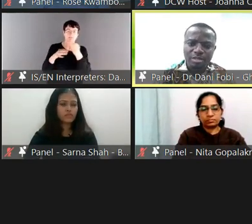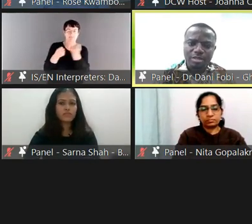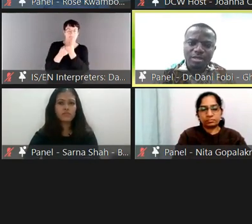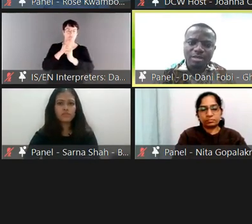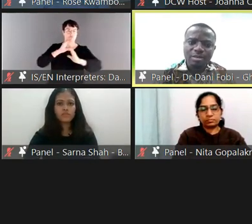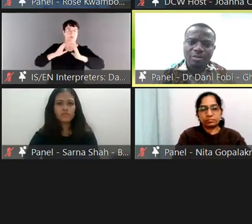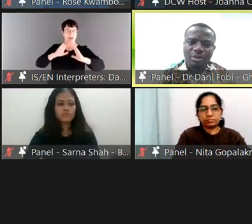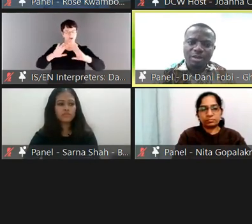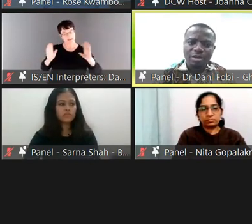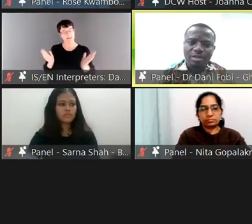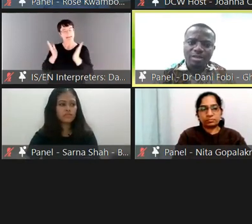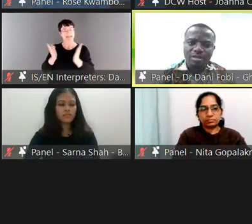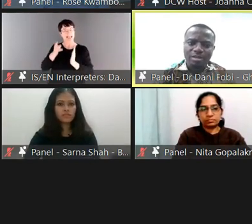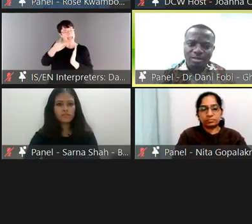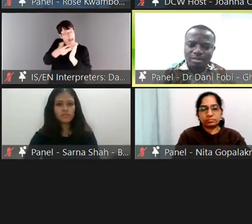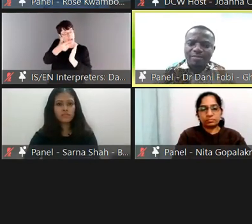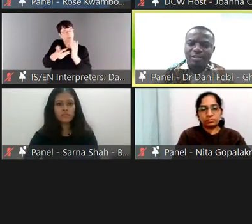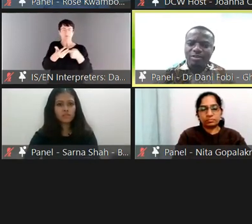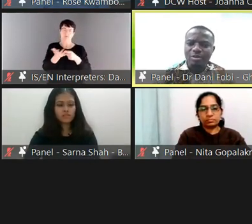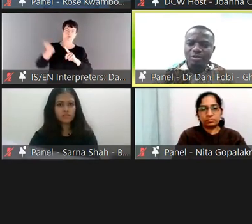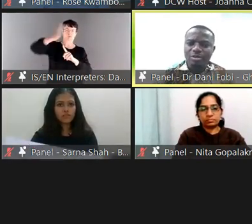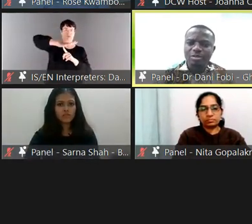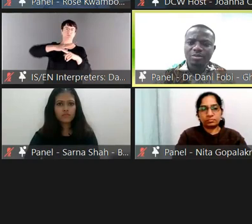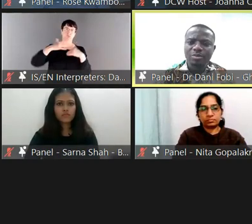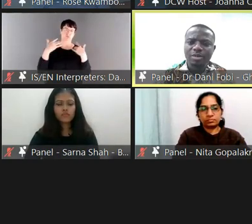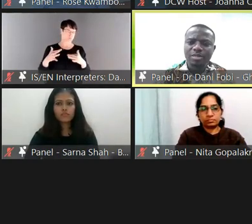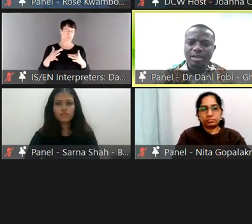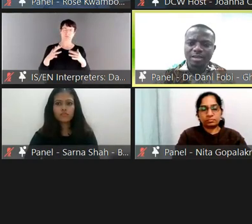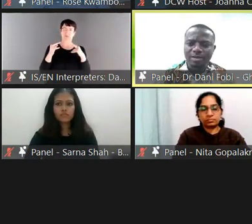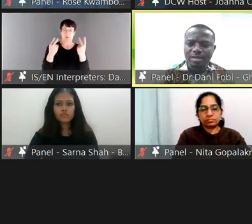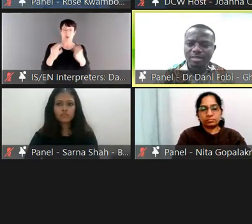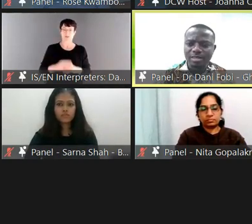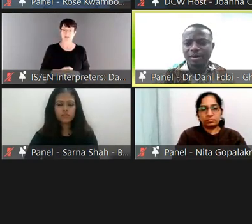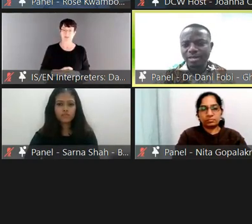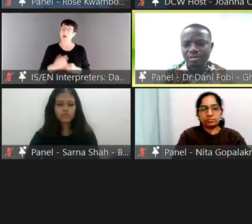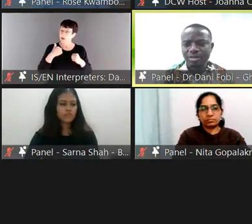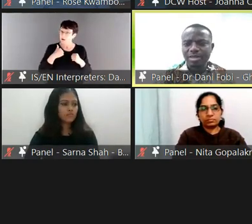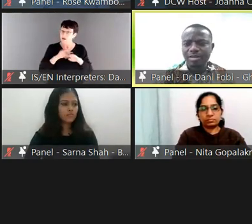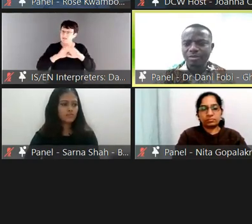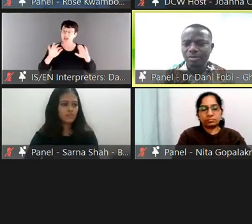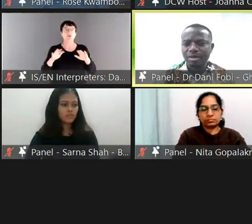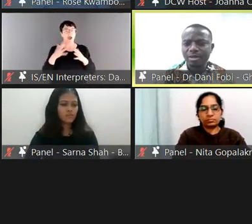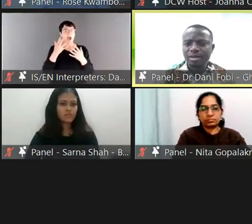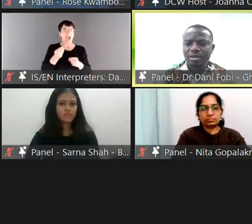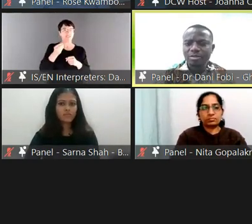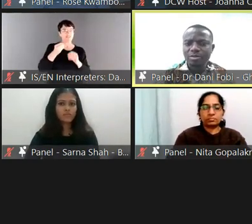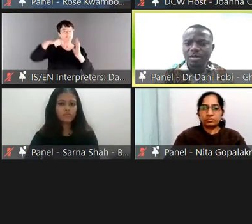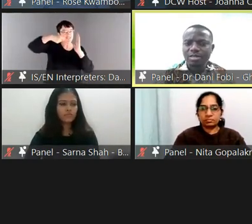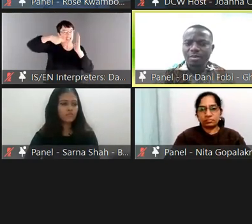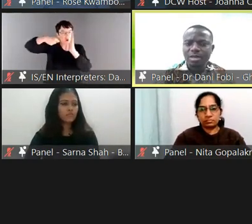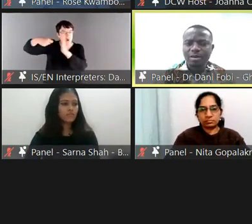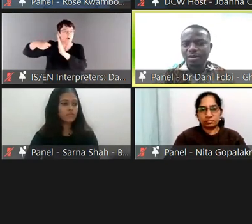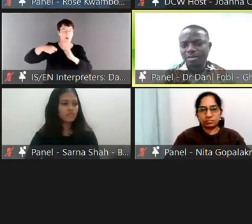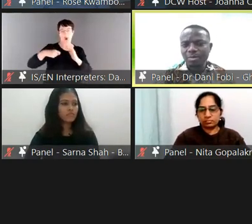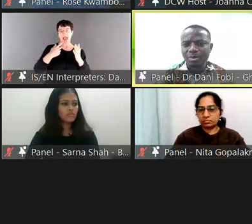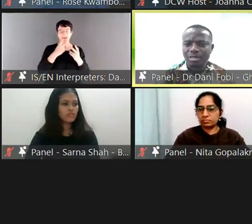language. We did some videos with the caregivers interacting with their deaf children to